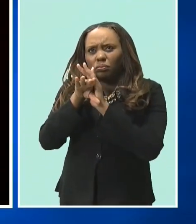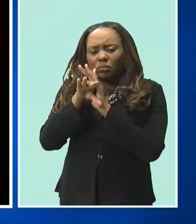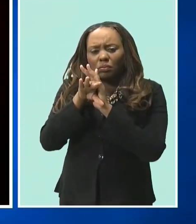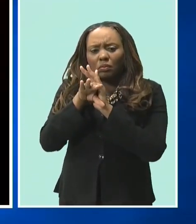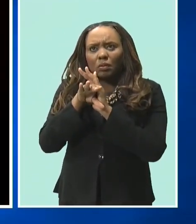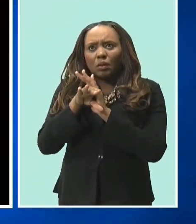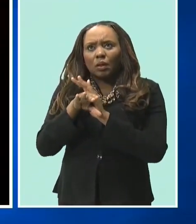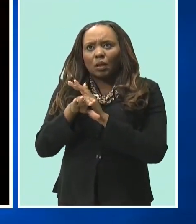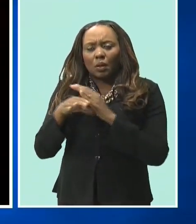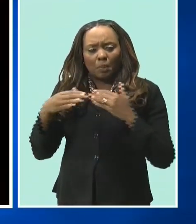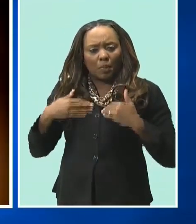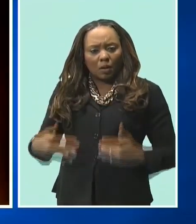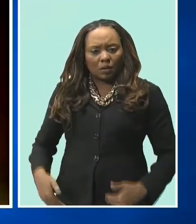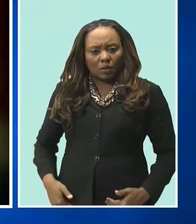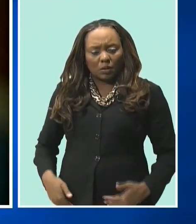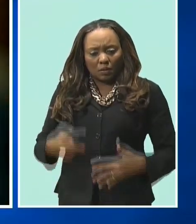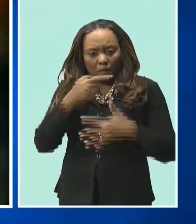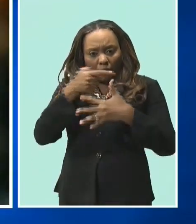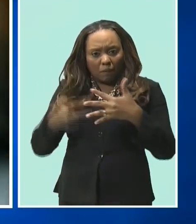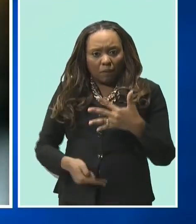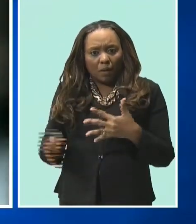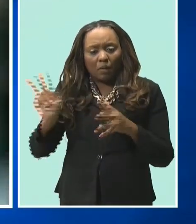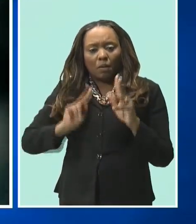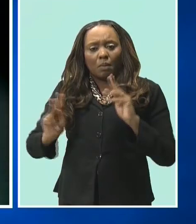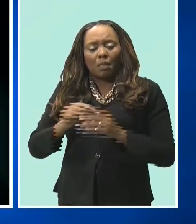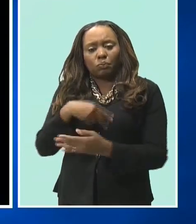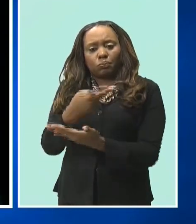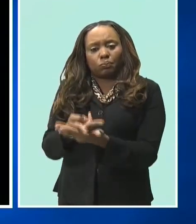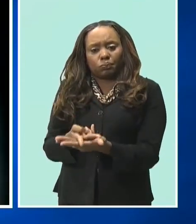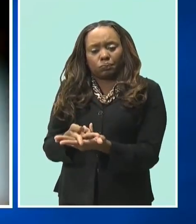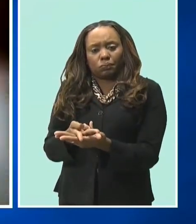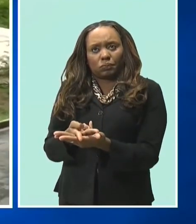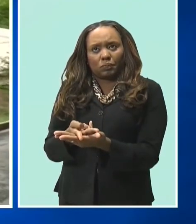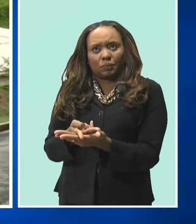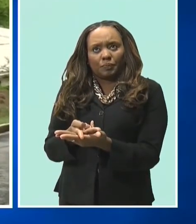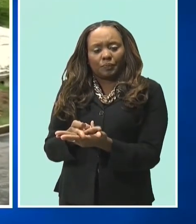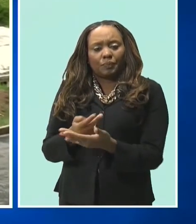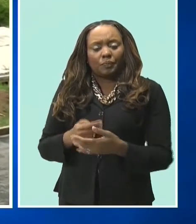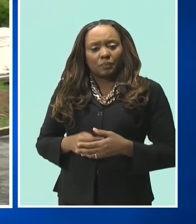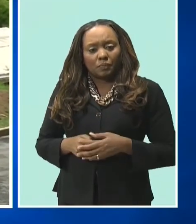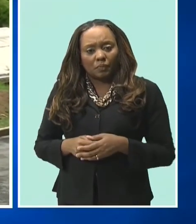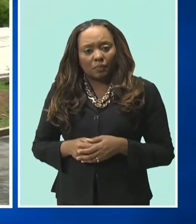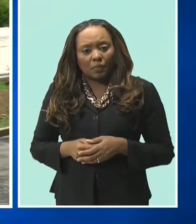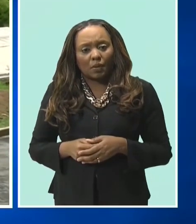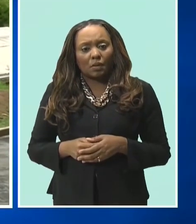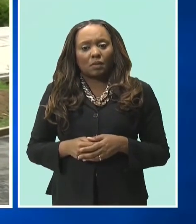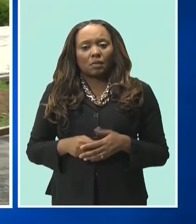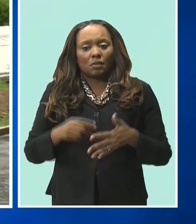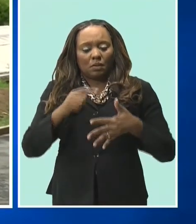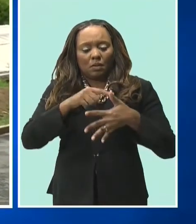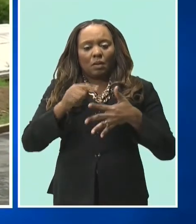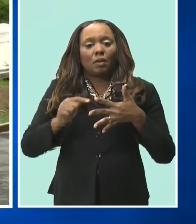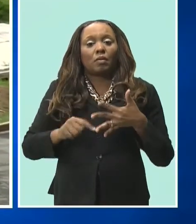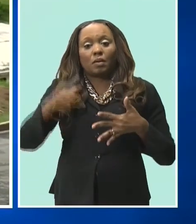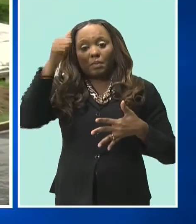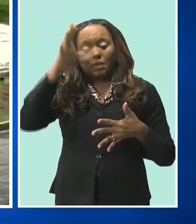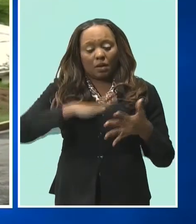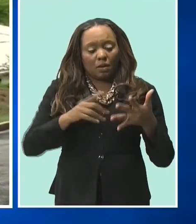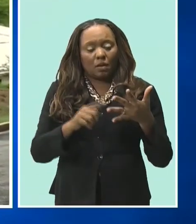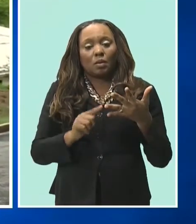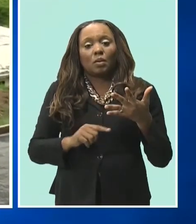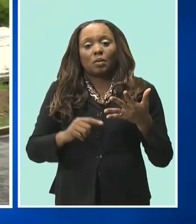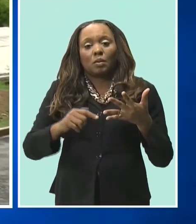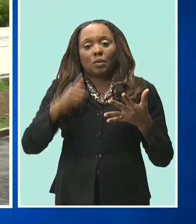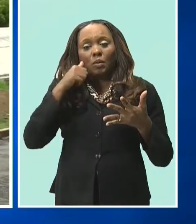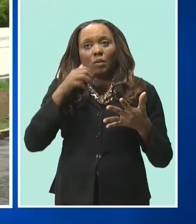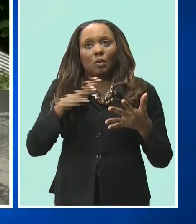the bodies of the victims lying on the ground. News Force was reliably informed that 3 males and 2 females were hit by